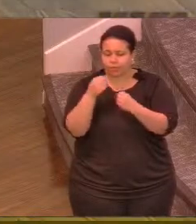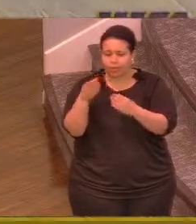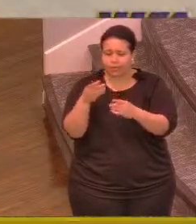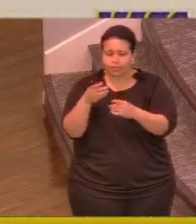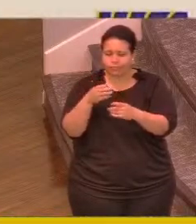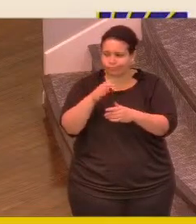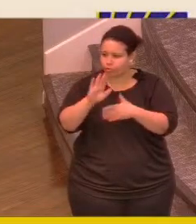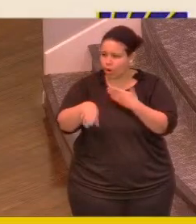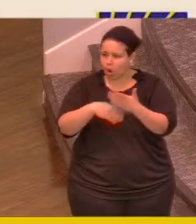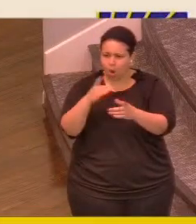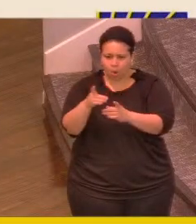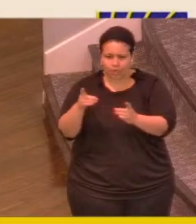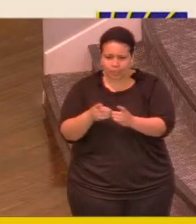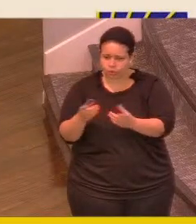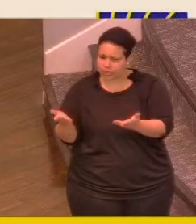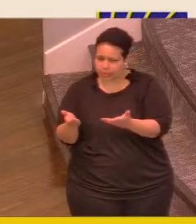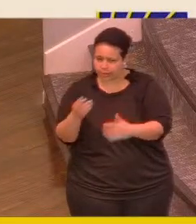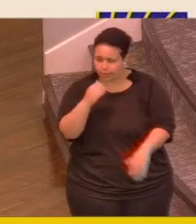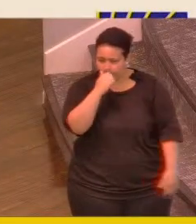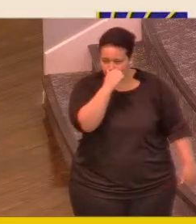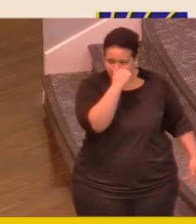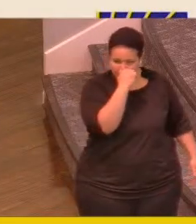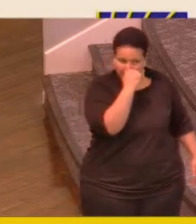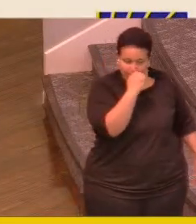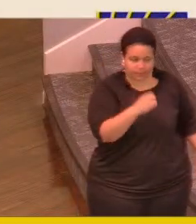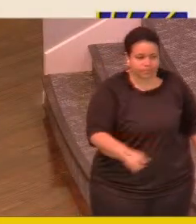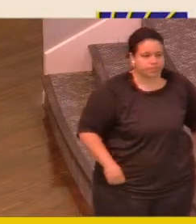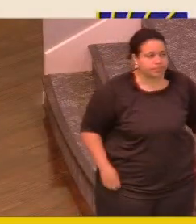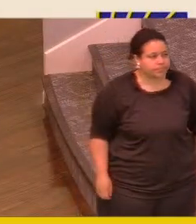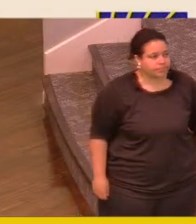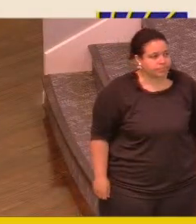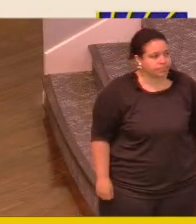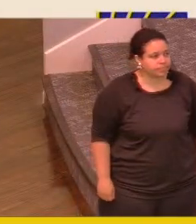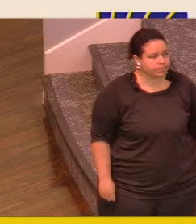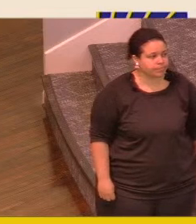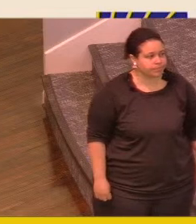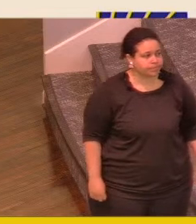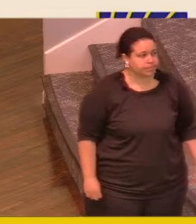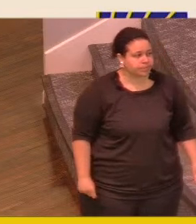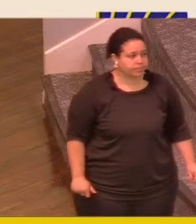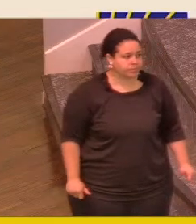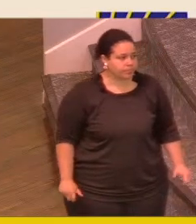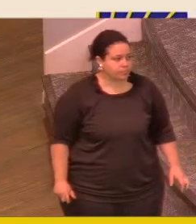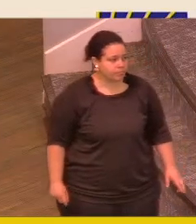district in the state. Thank you.